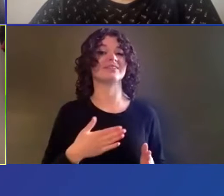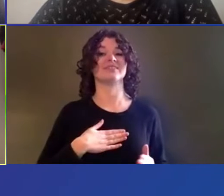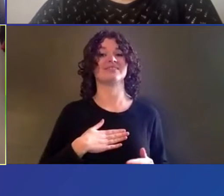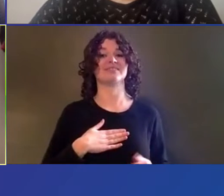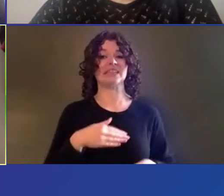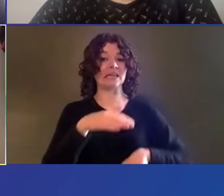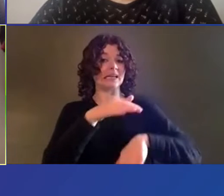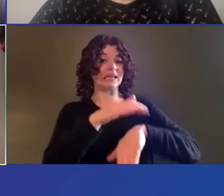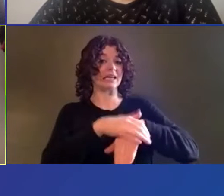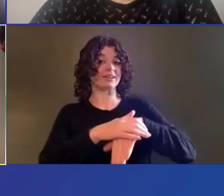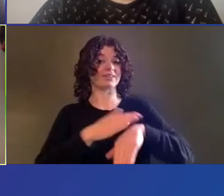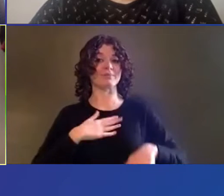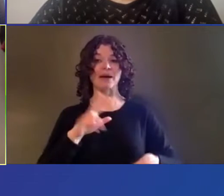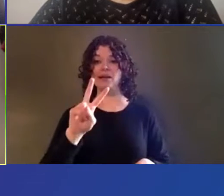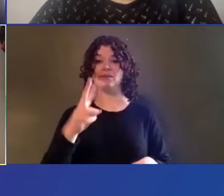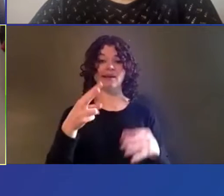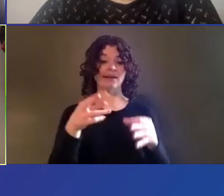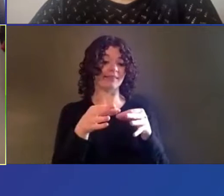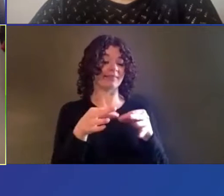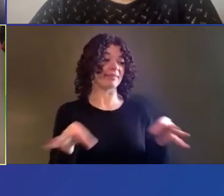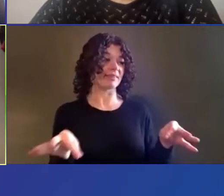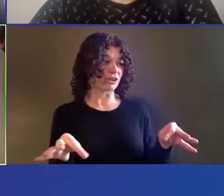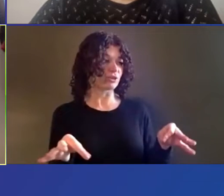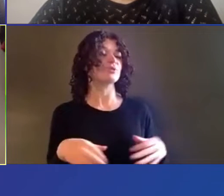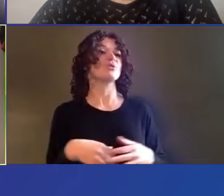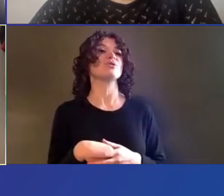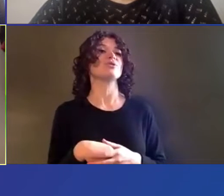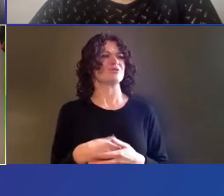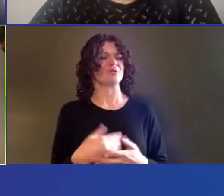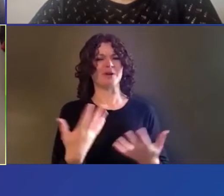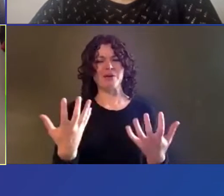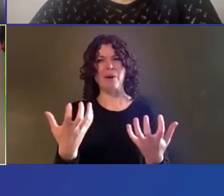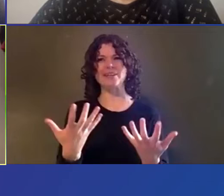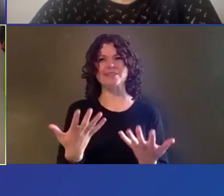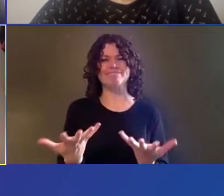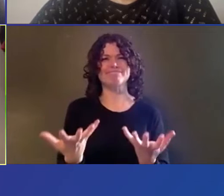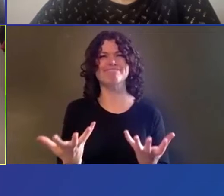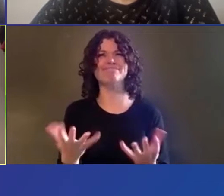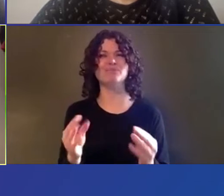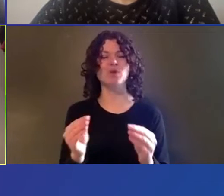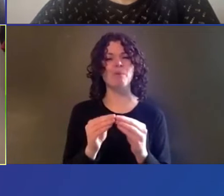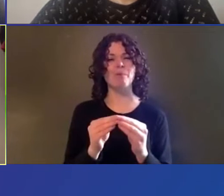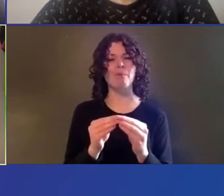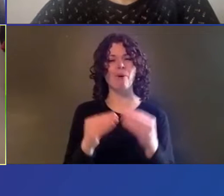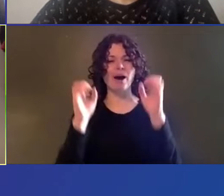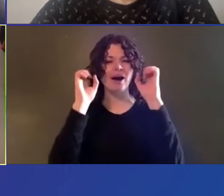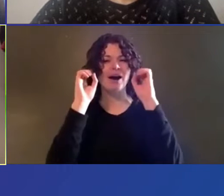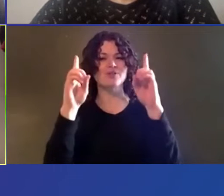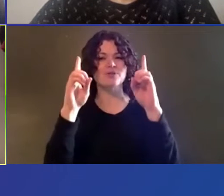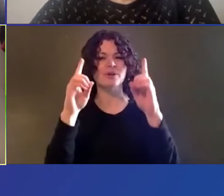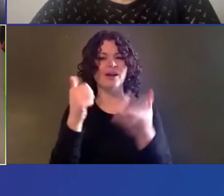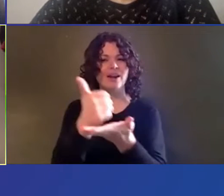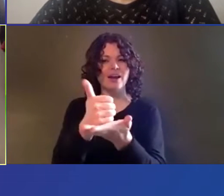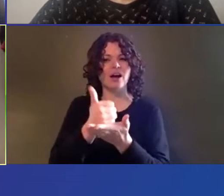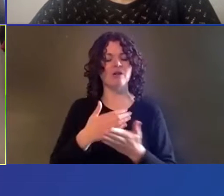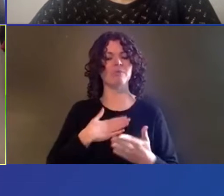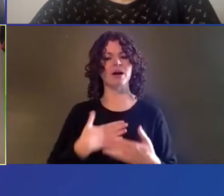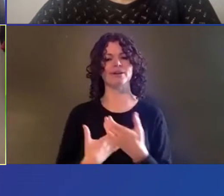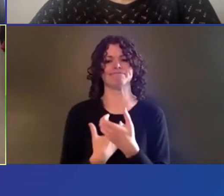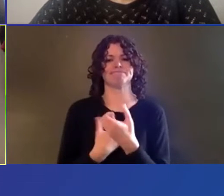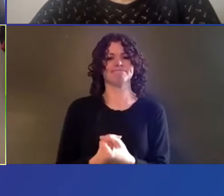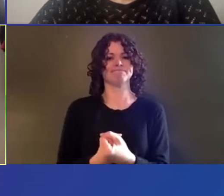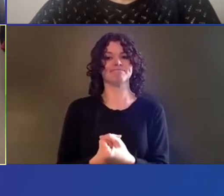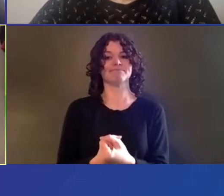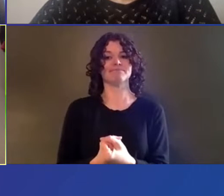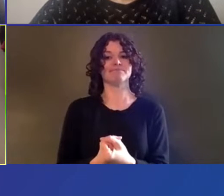like I really needed that education to feel confident, and those skills. I feel like every time I'm